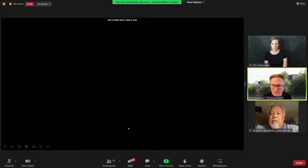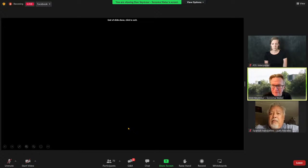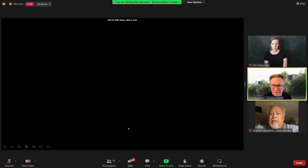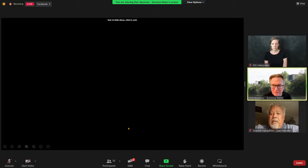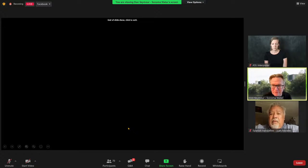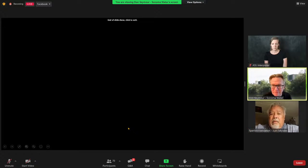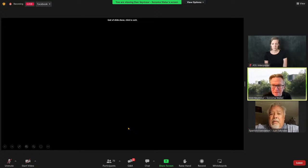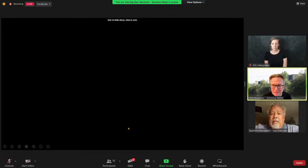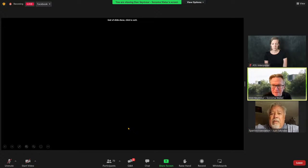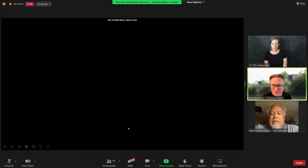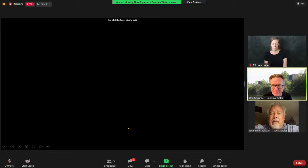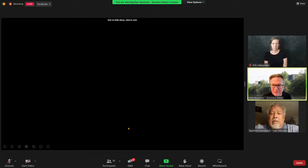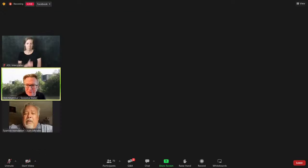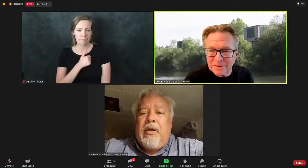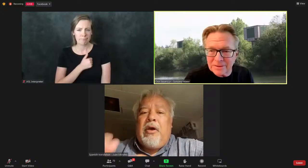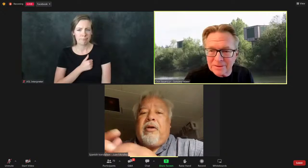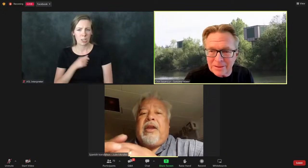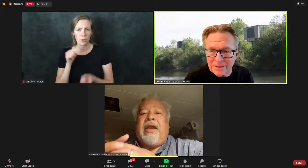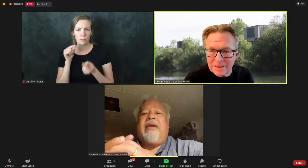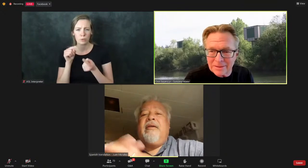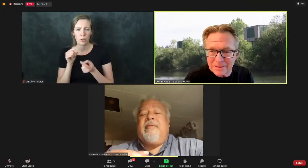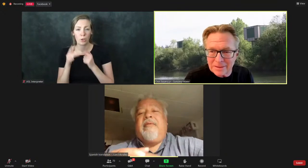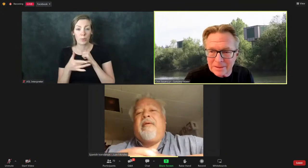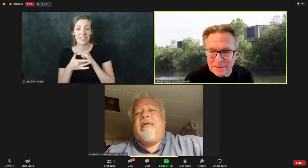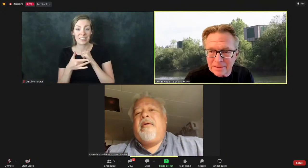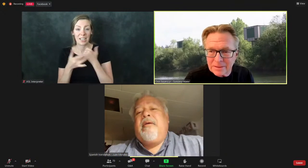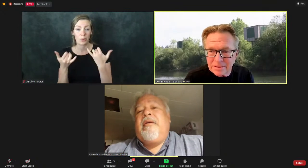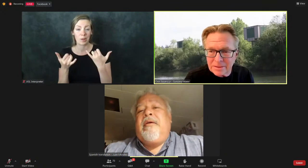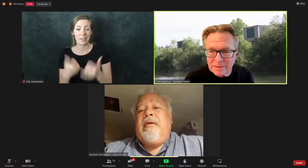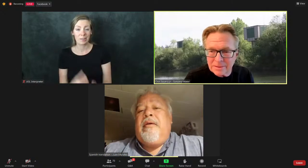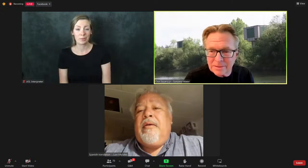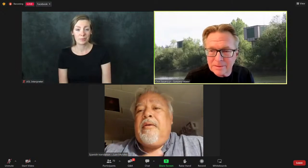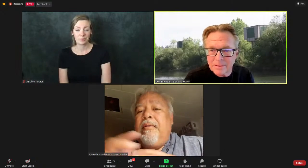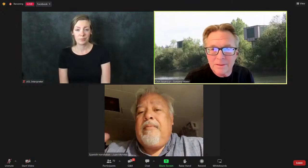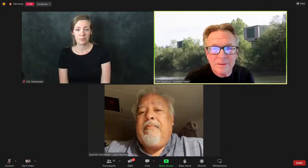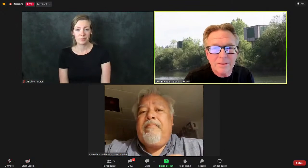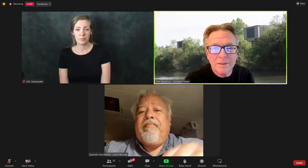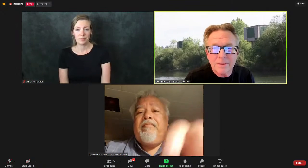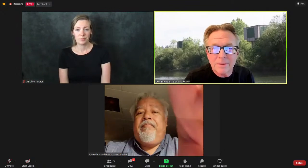Sorry, I'm having a little bit of difficulty. Okay. Hang on.